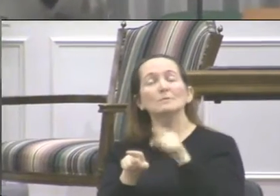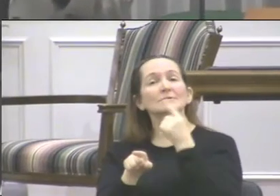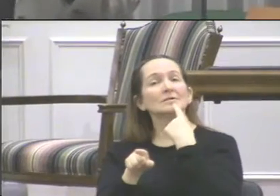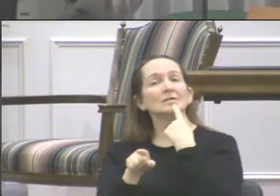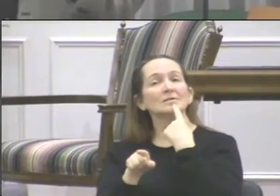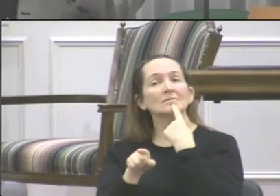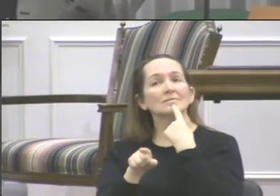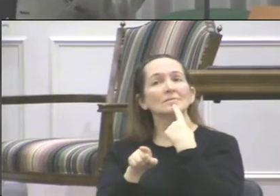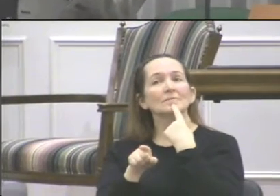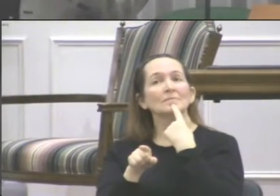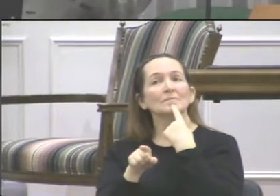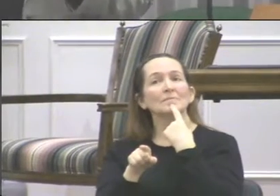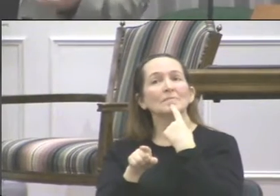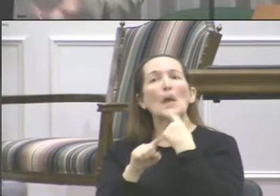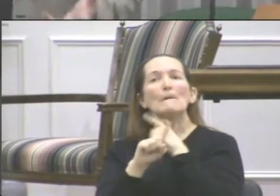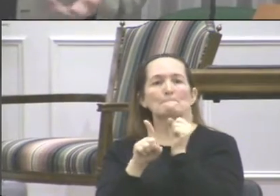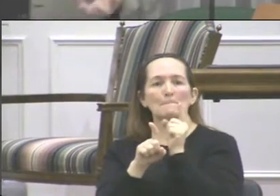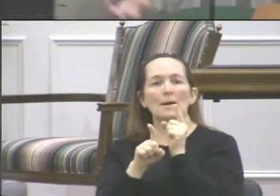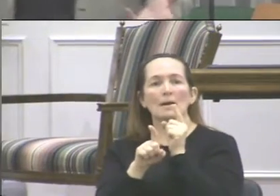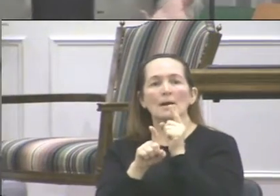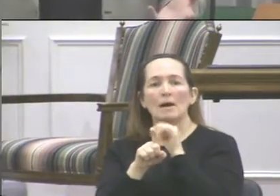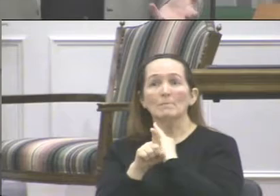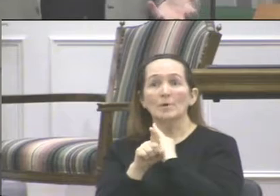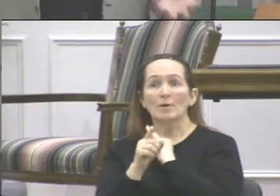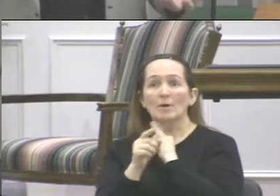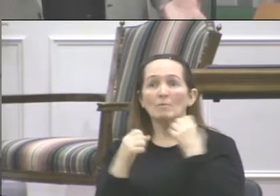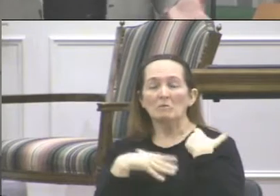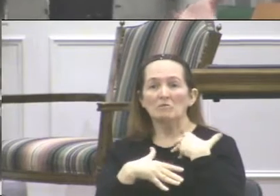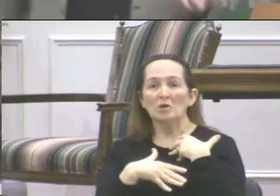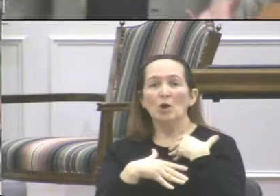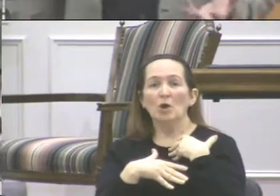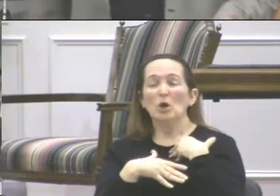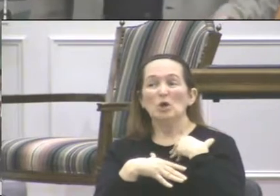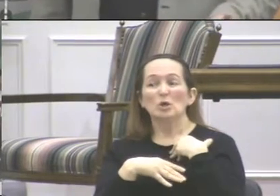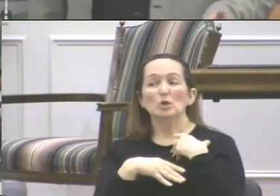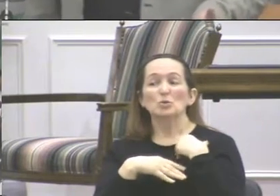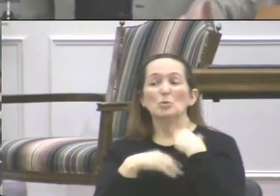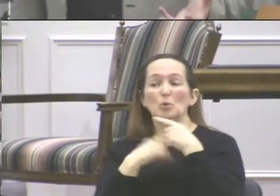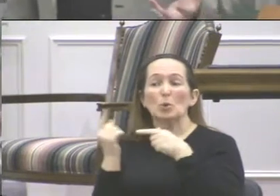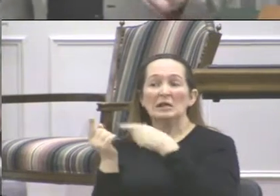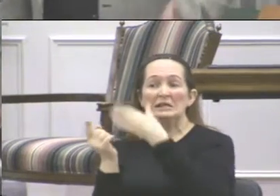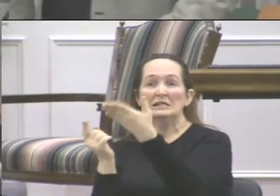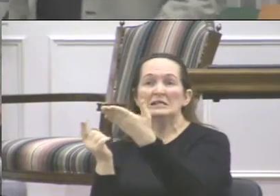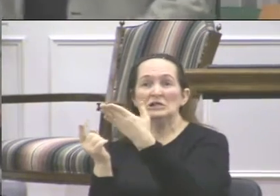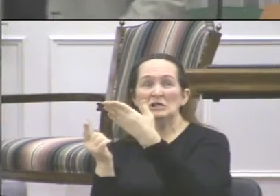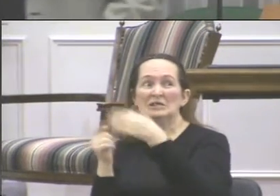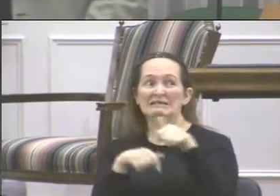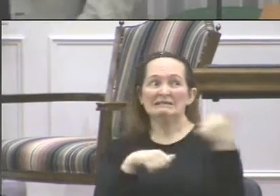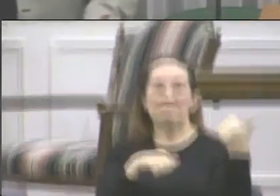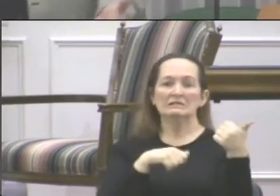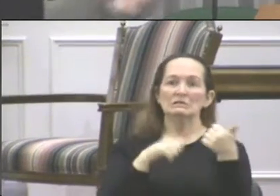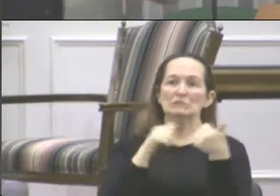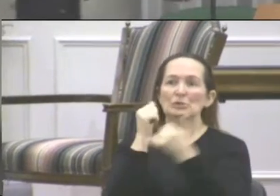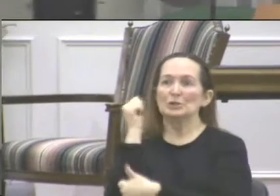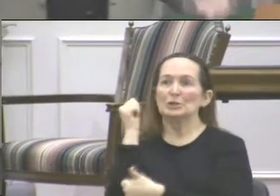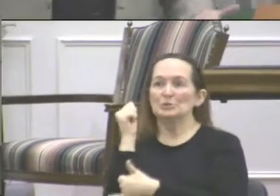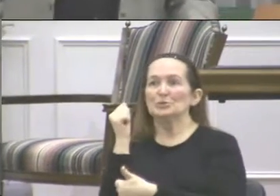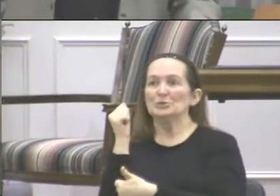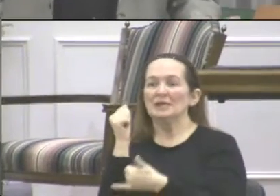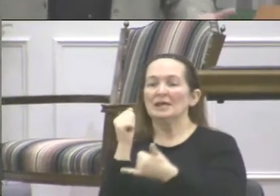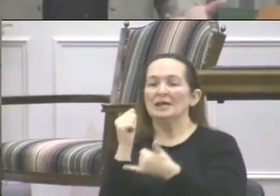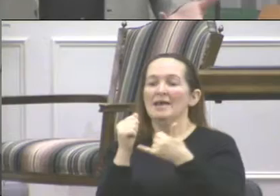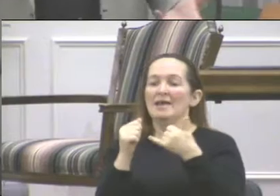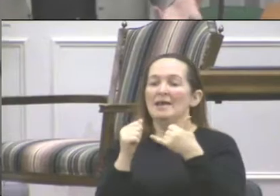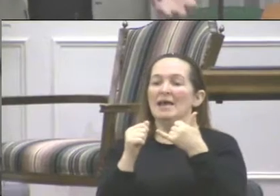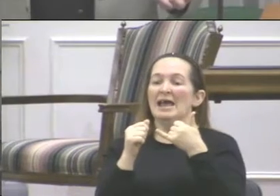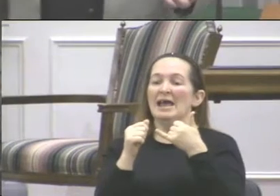said, but I'm afraid. Because we're going down here and we're going into this foreign land and these kings